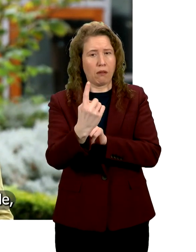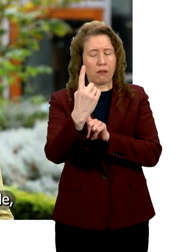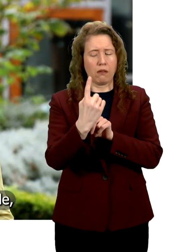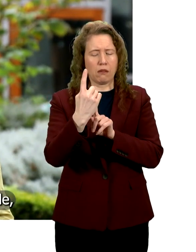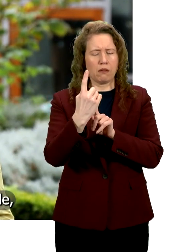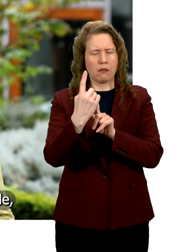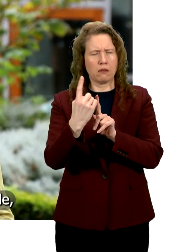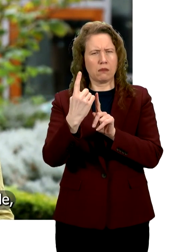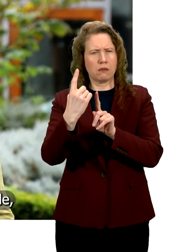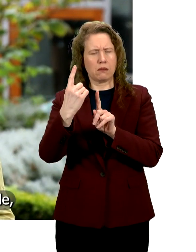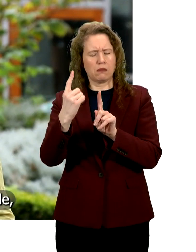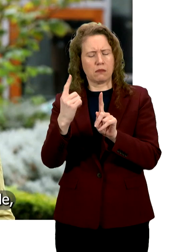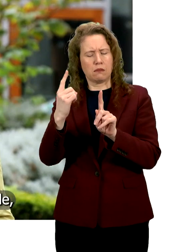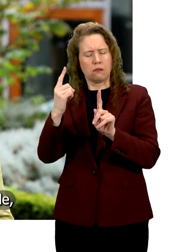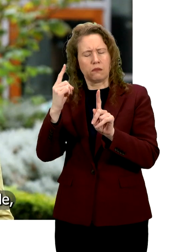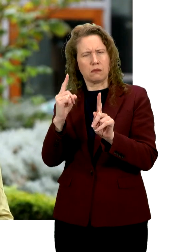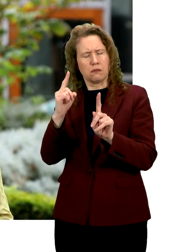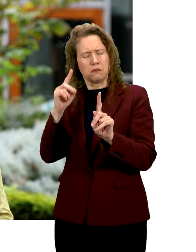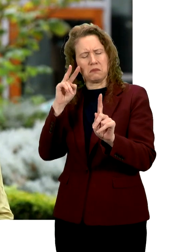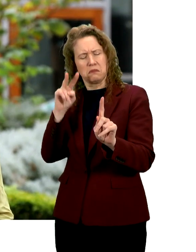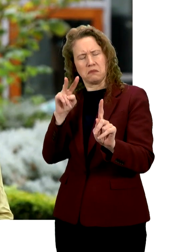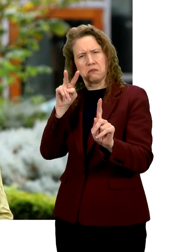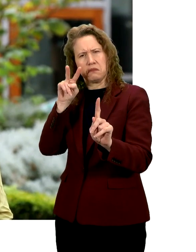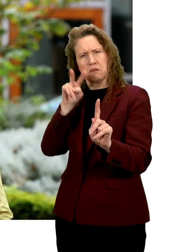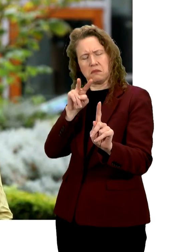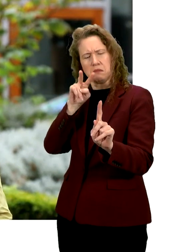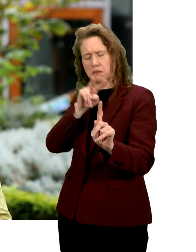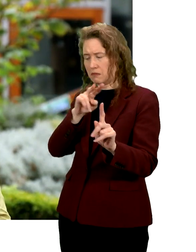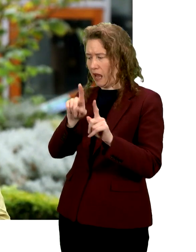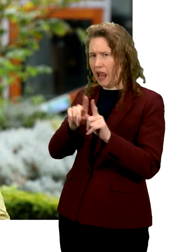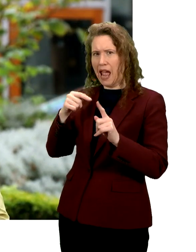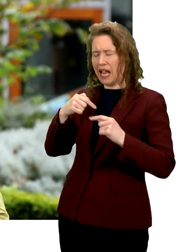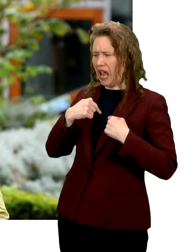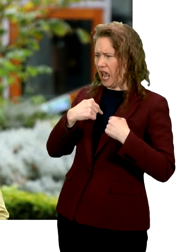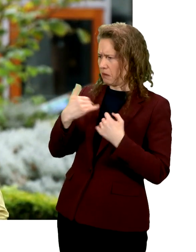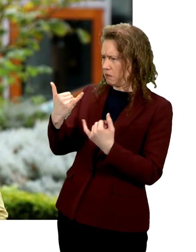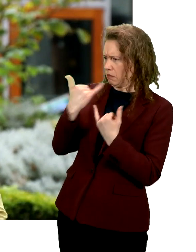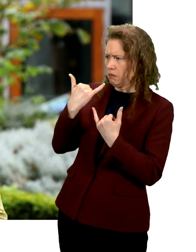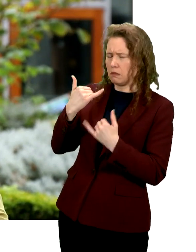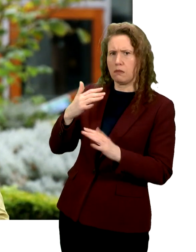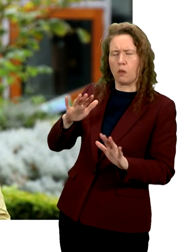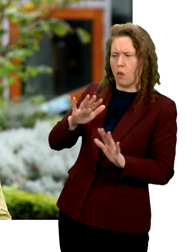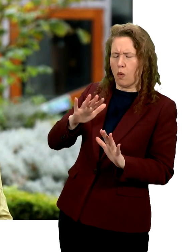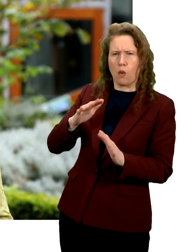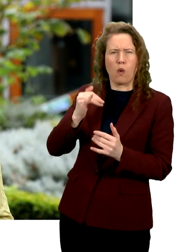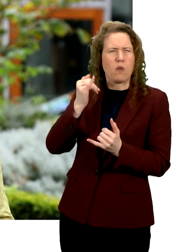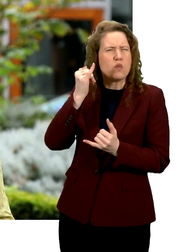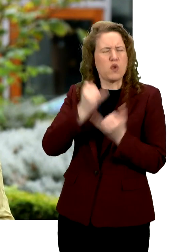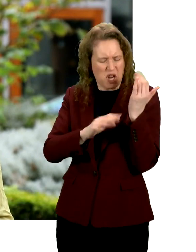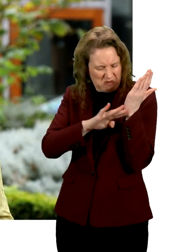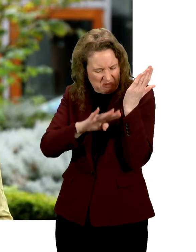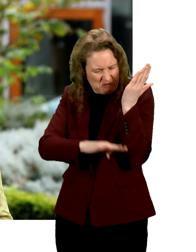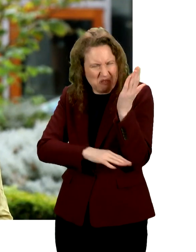in a slow, watchful circle, as if I were a superstition or the worst dregs of